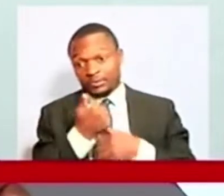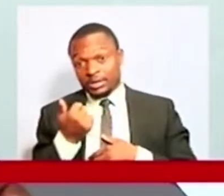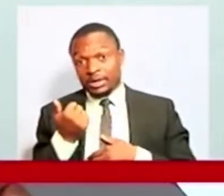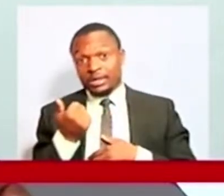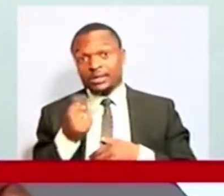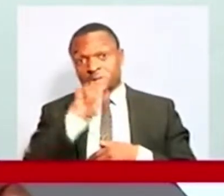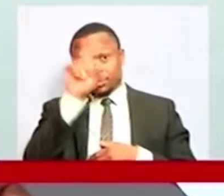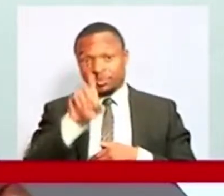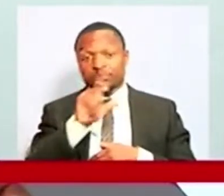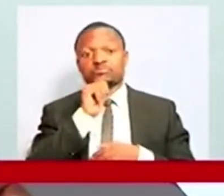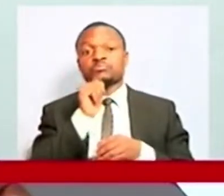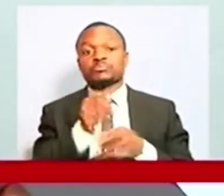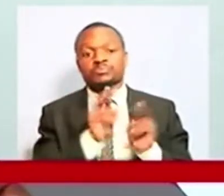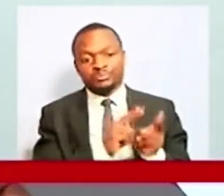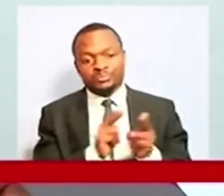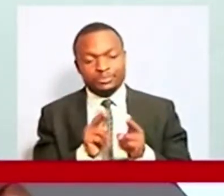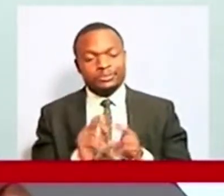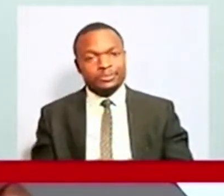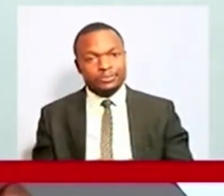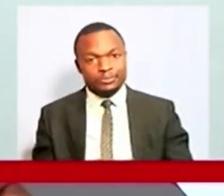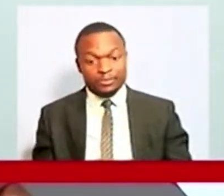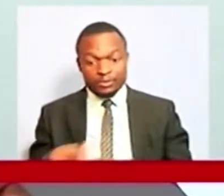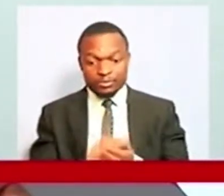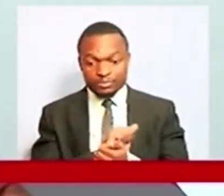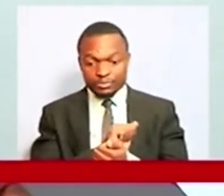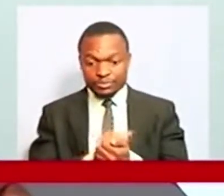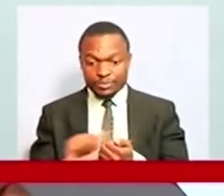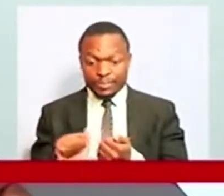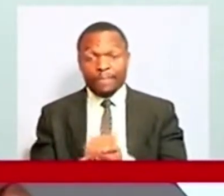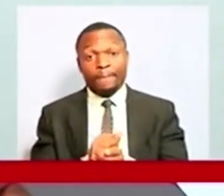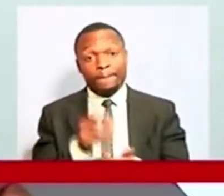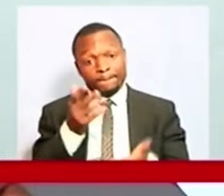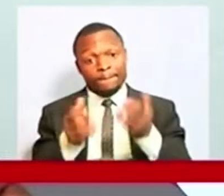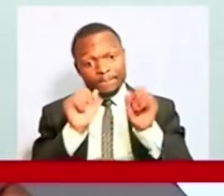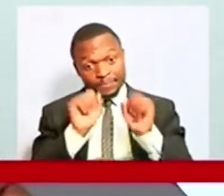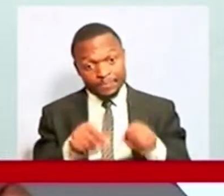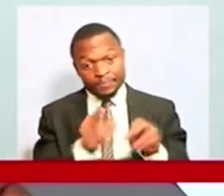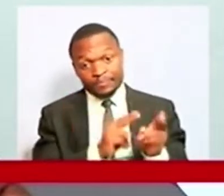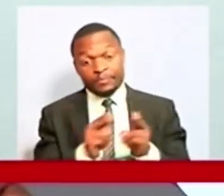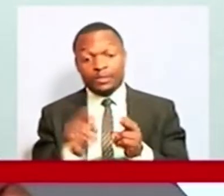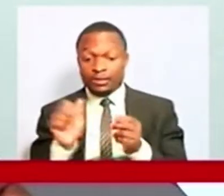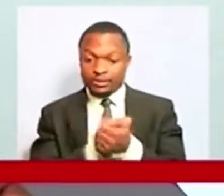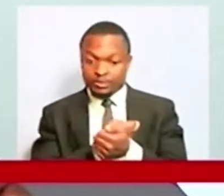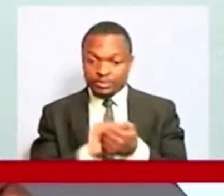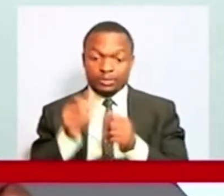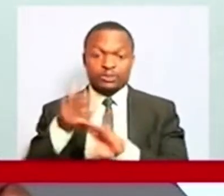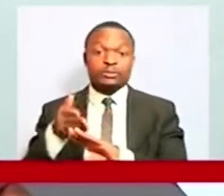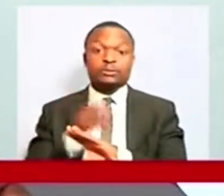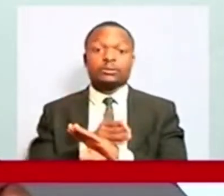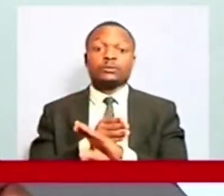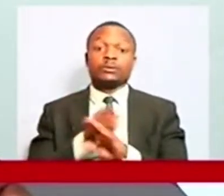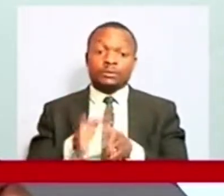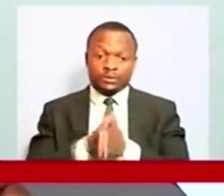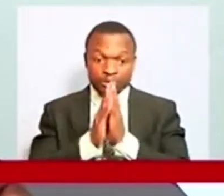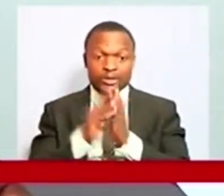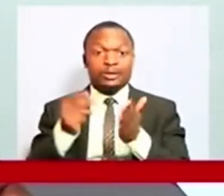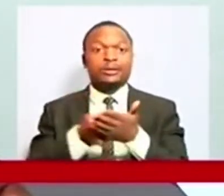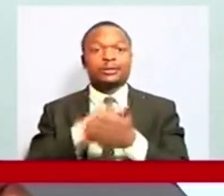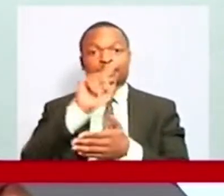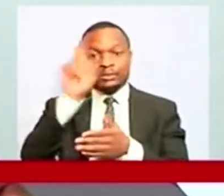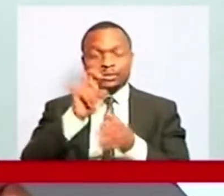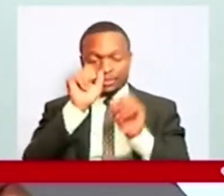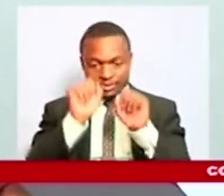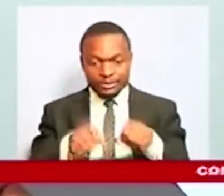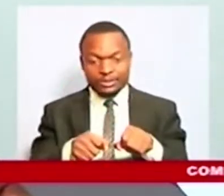Yes. On the disasters. So maybe let them answer on the disasters before you pose that question so that we are